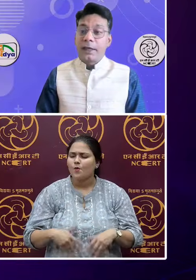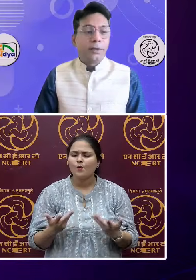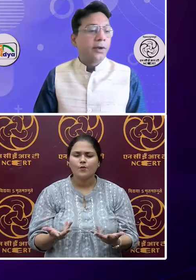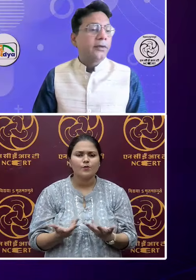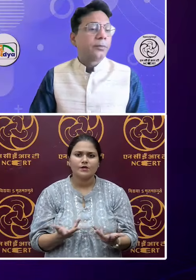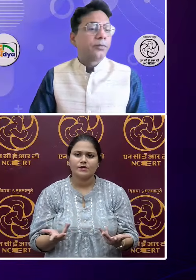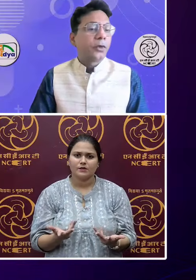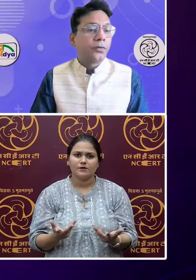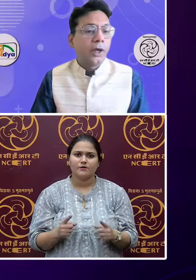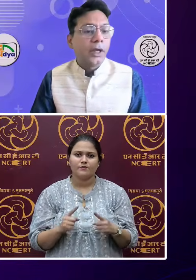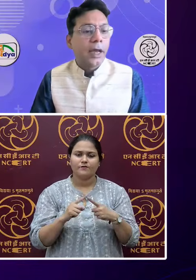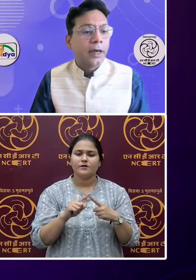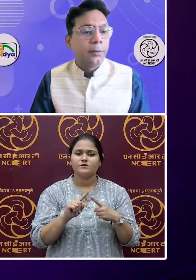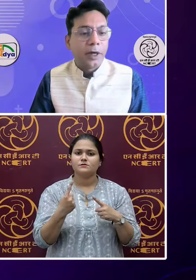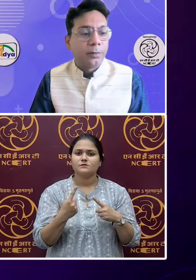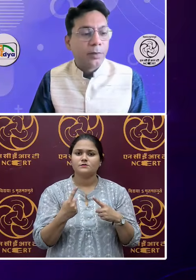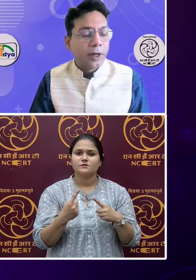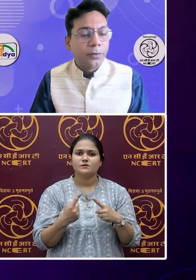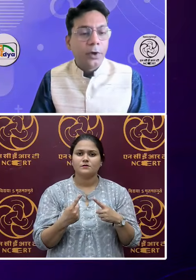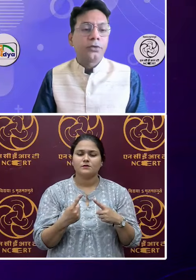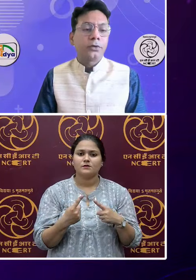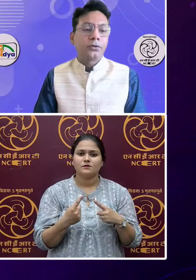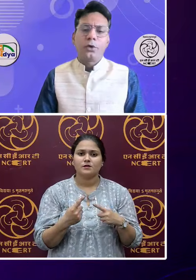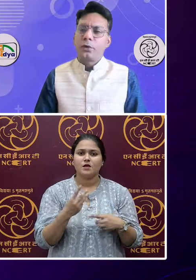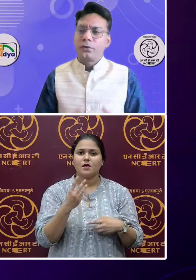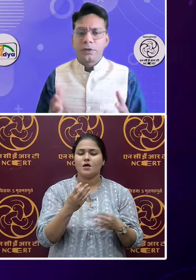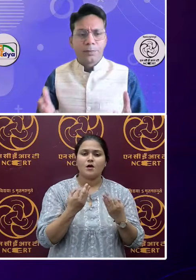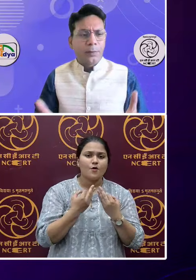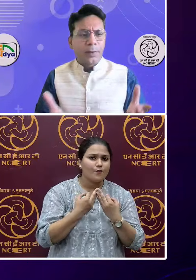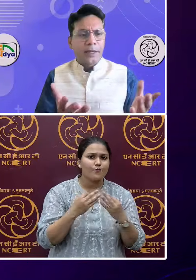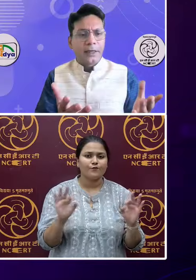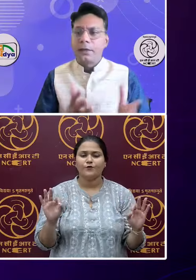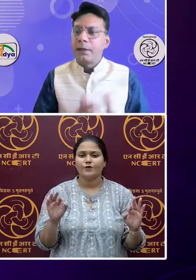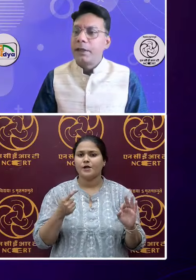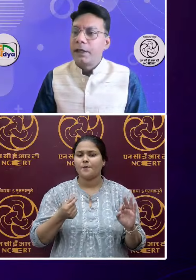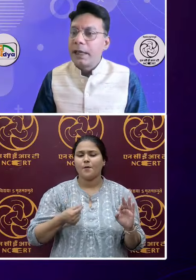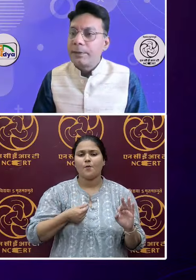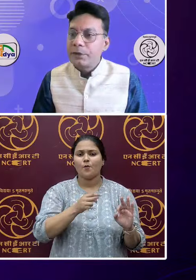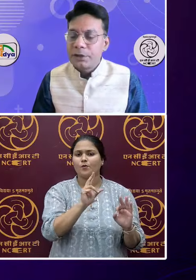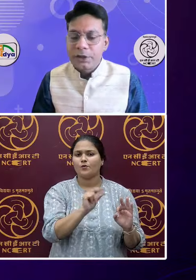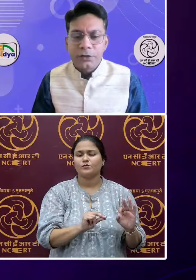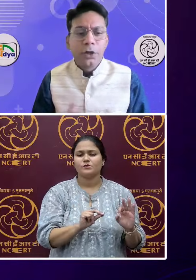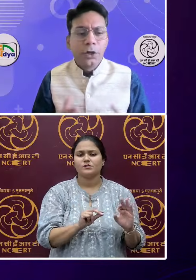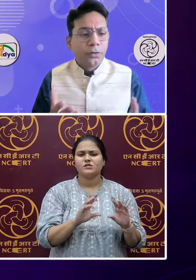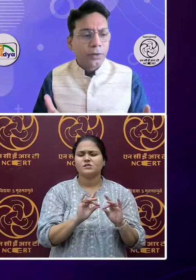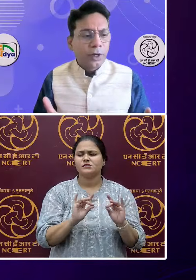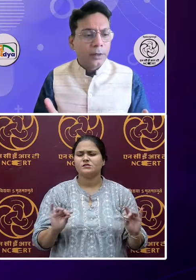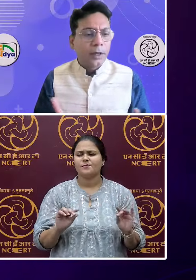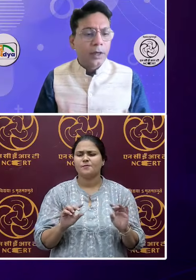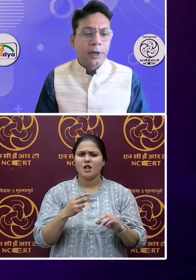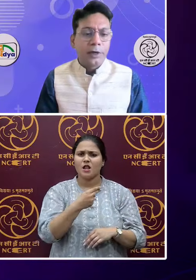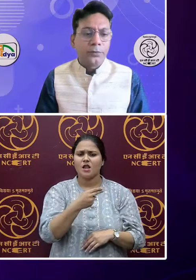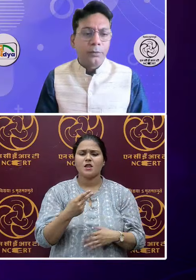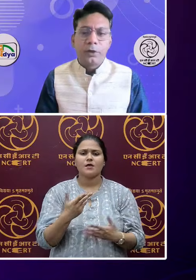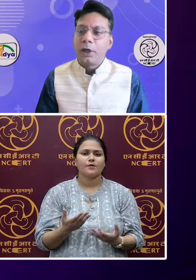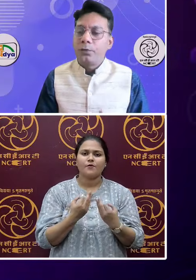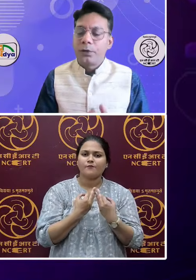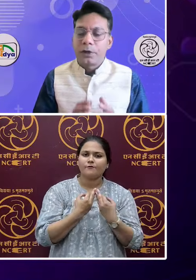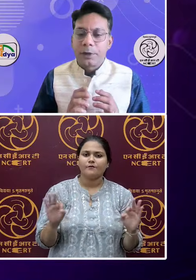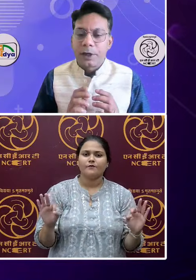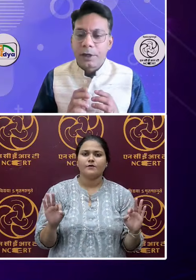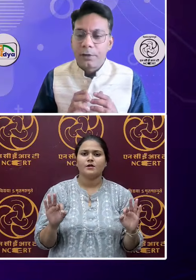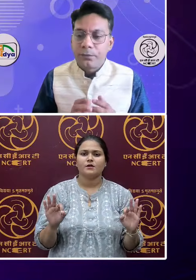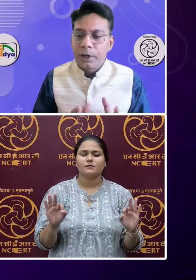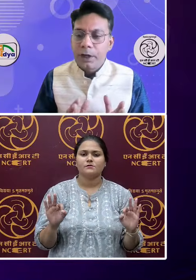first category was free and paid platforms. So simple, by the name suggests, free platform, they